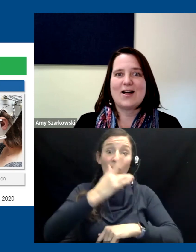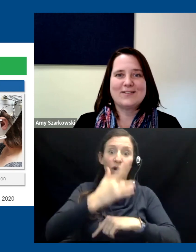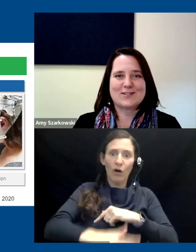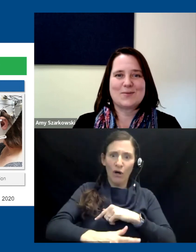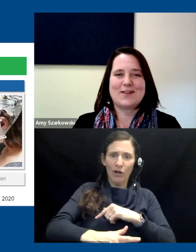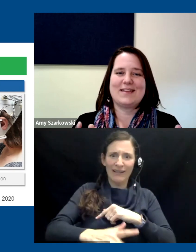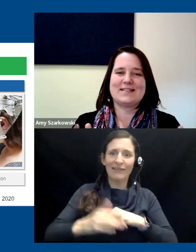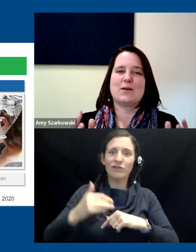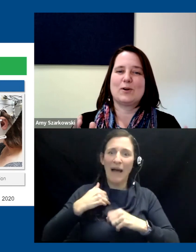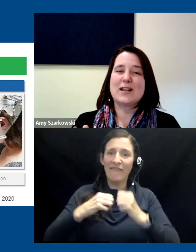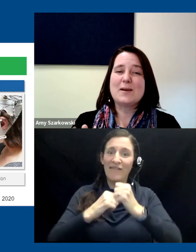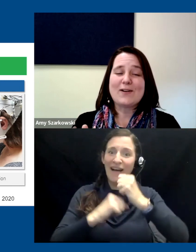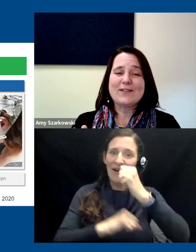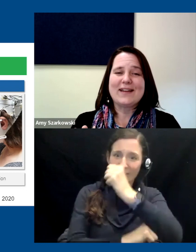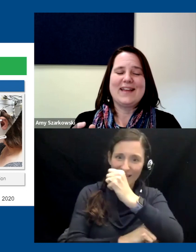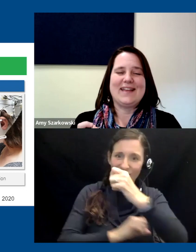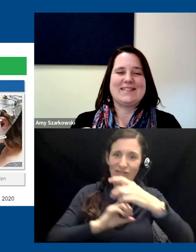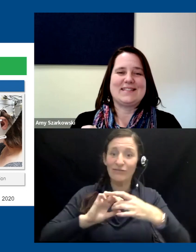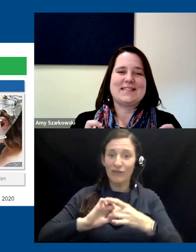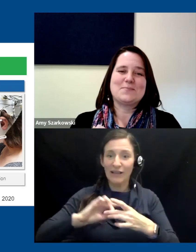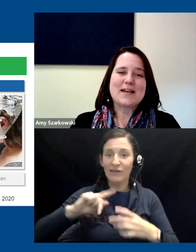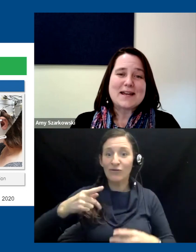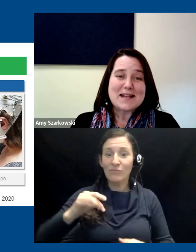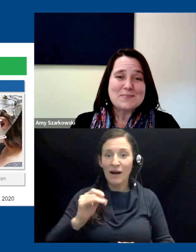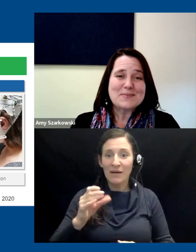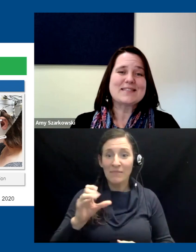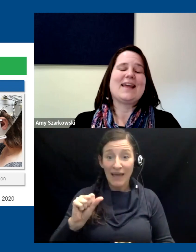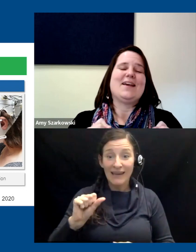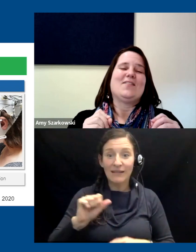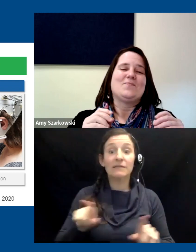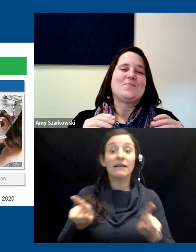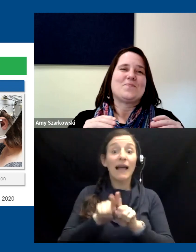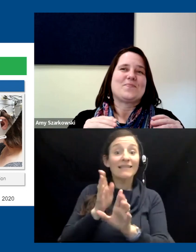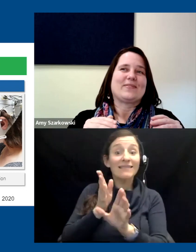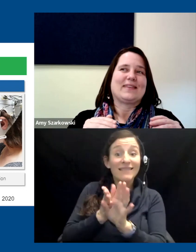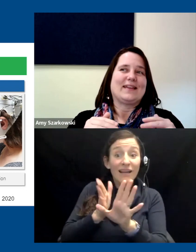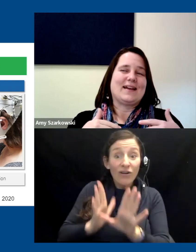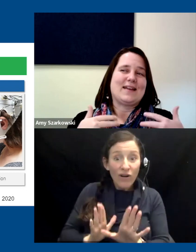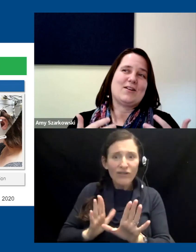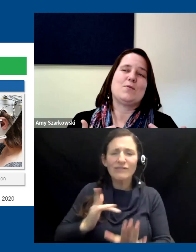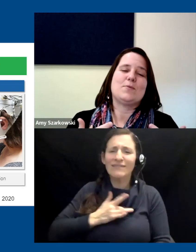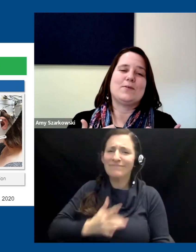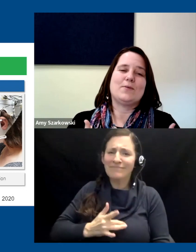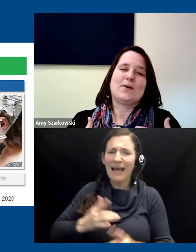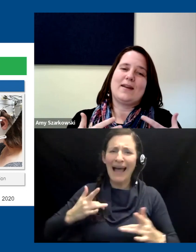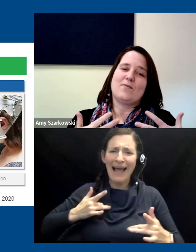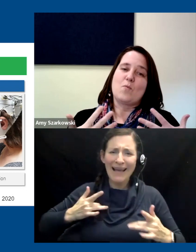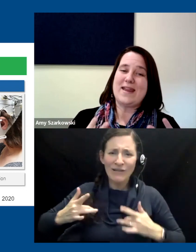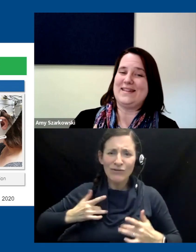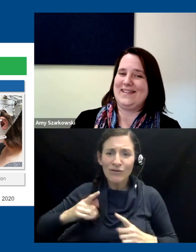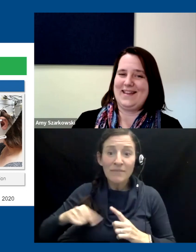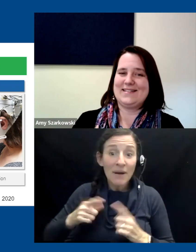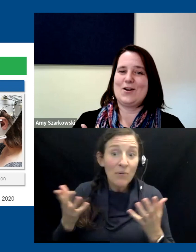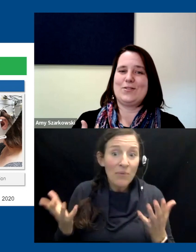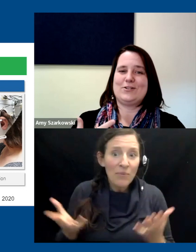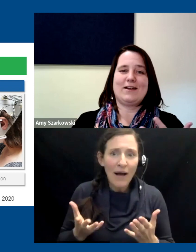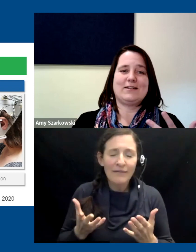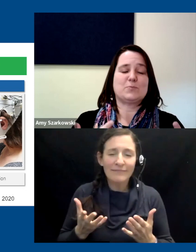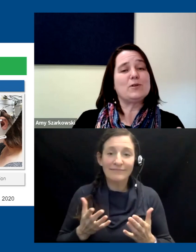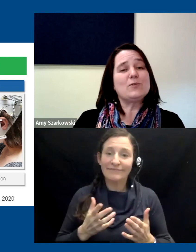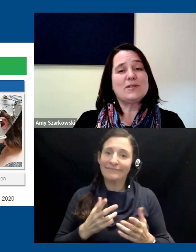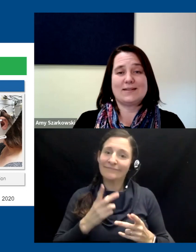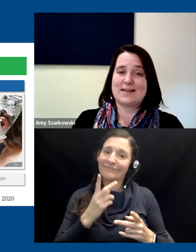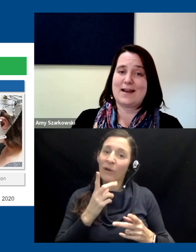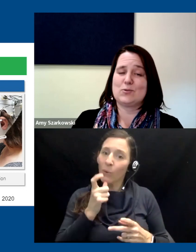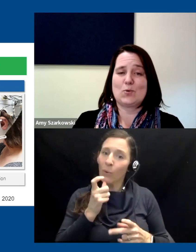As a psychologist, one of the things I worry about is that sometimes a caregiver will kind of wait until the child